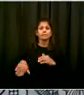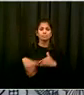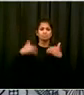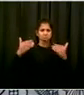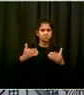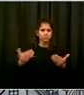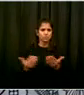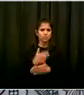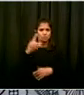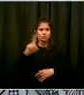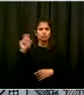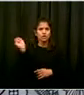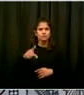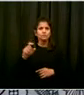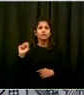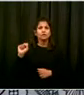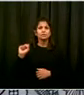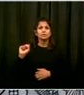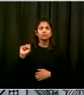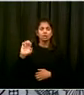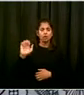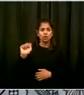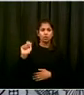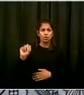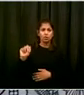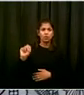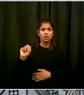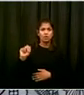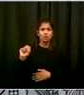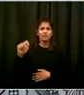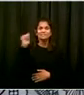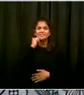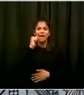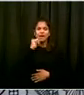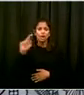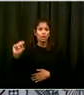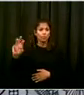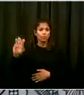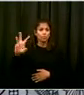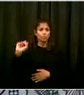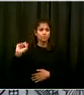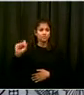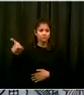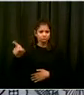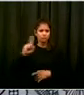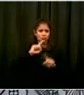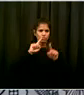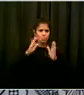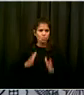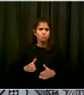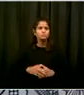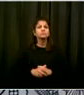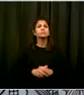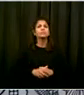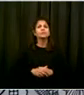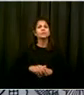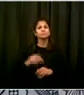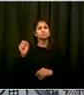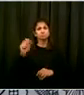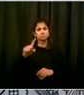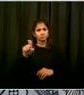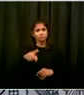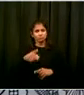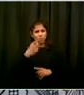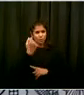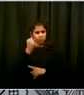Yeah, good morning, Mr. Mayor. I know you said that assaults will not be tolerated while people are protesting the new restrictions.